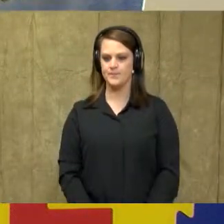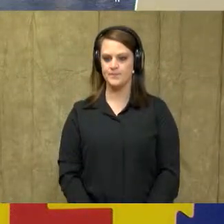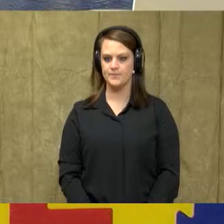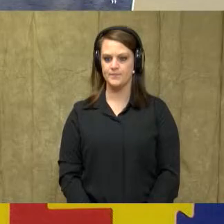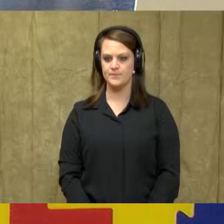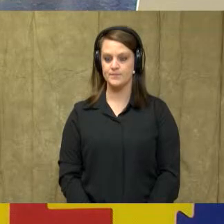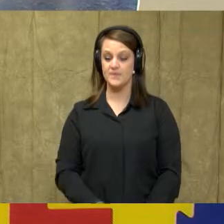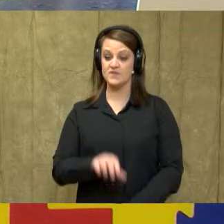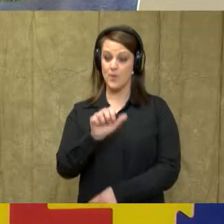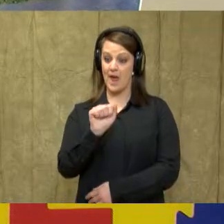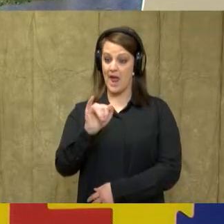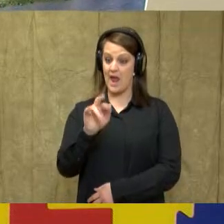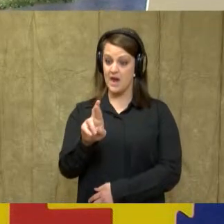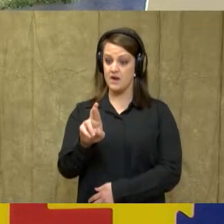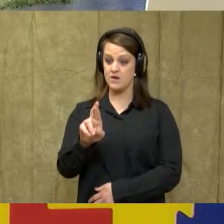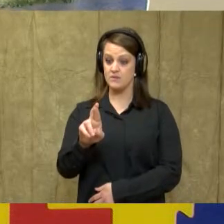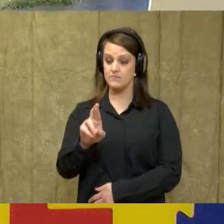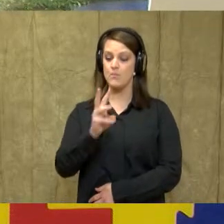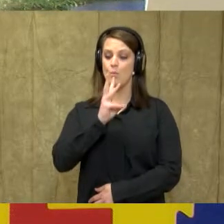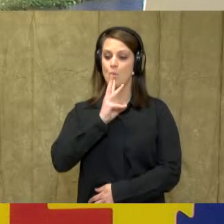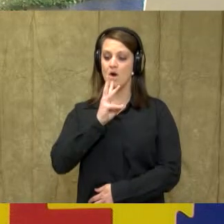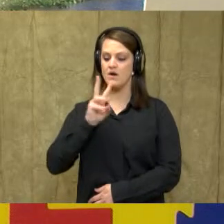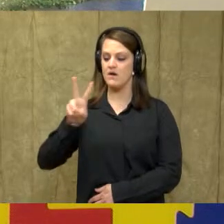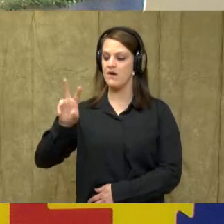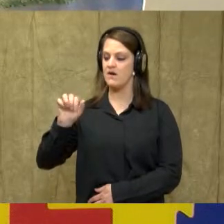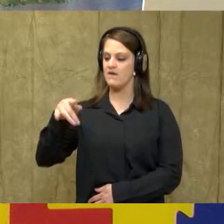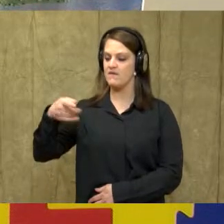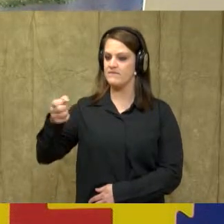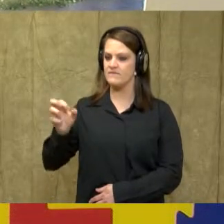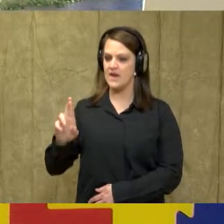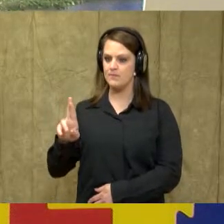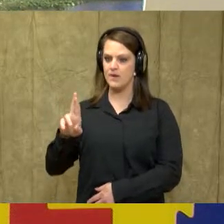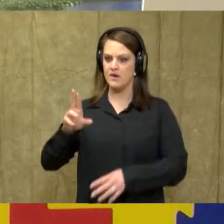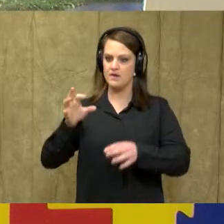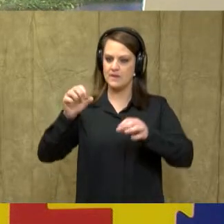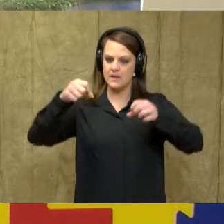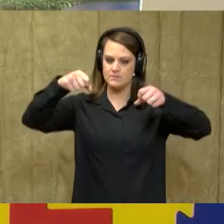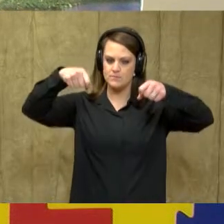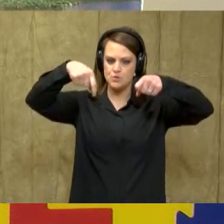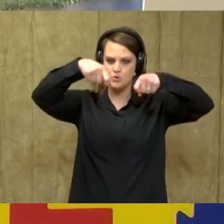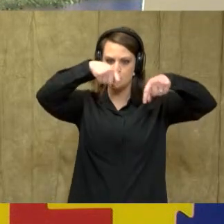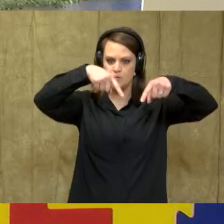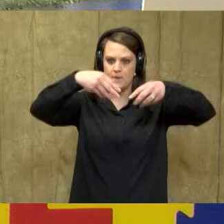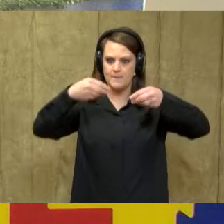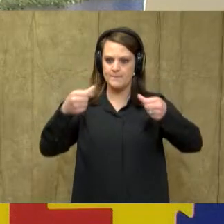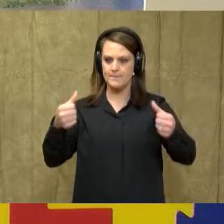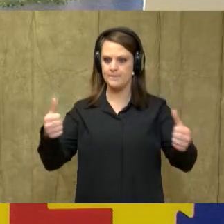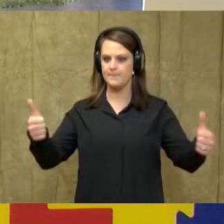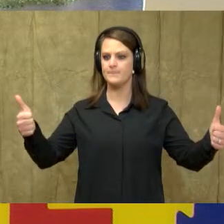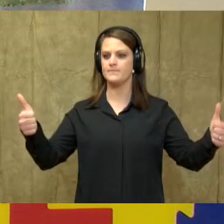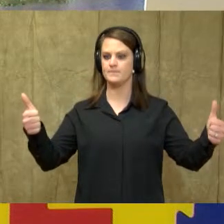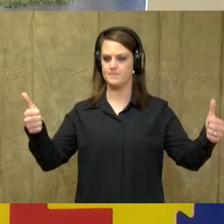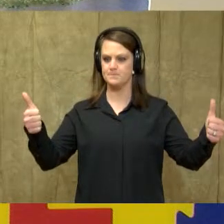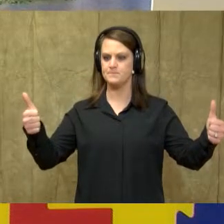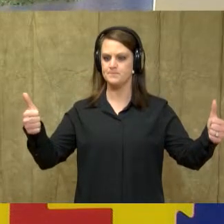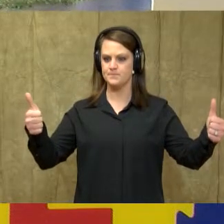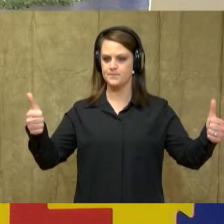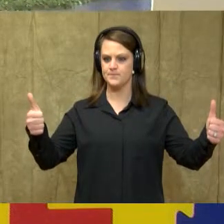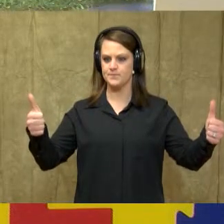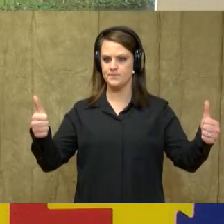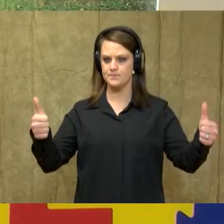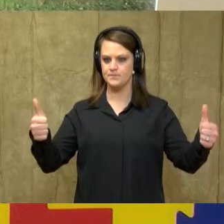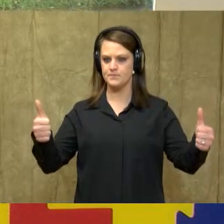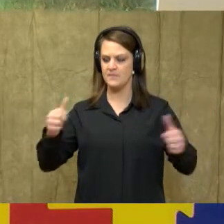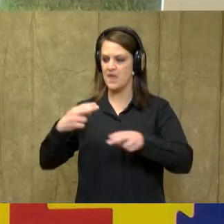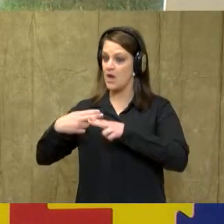In the air, water vapor cools, and it turns into liquid droplets. This